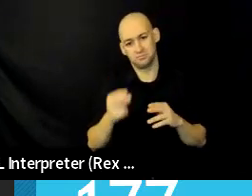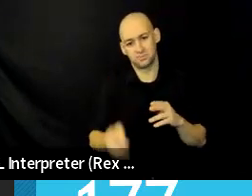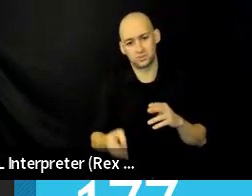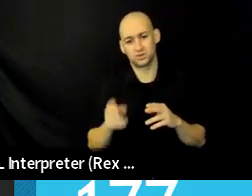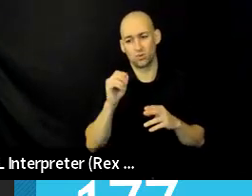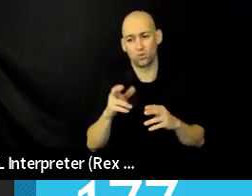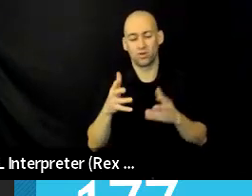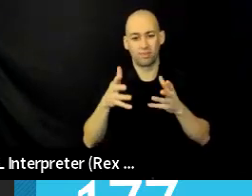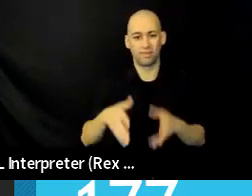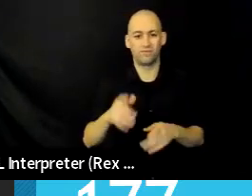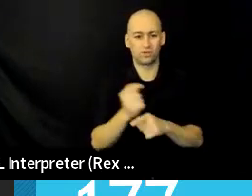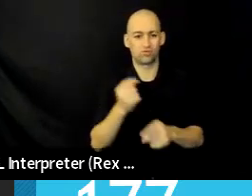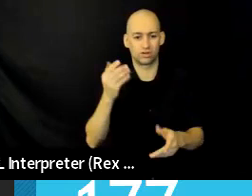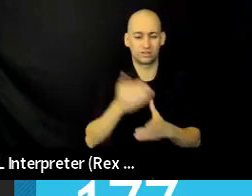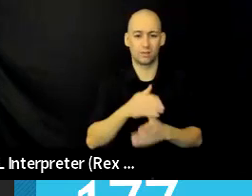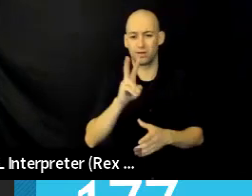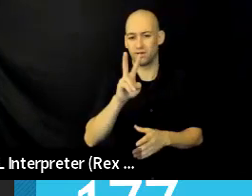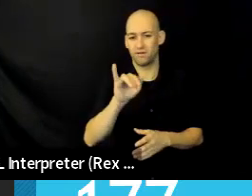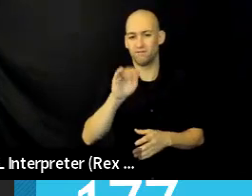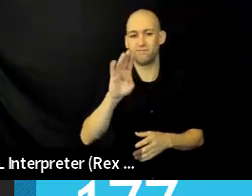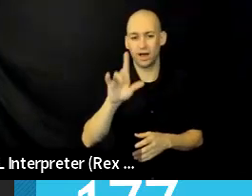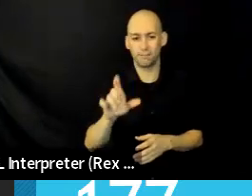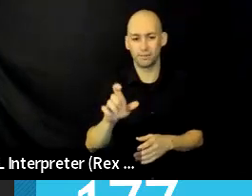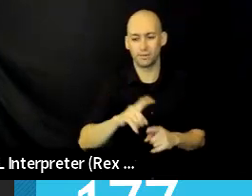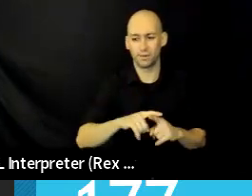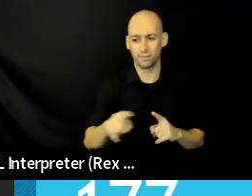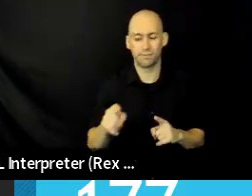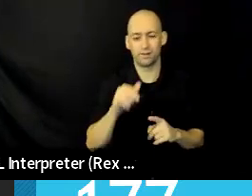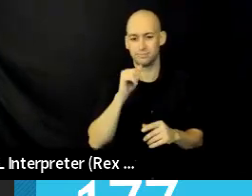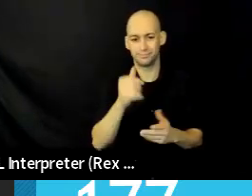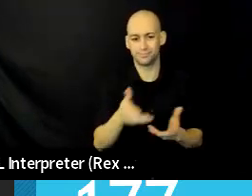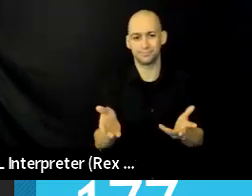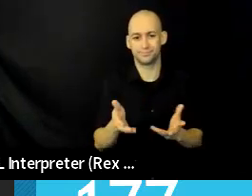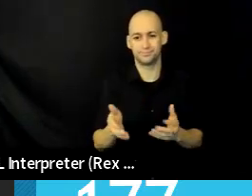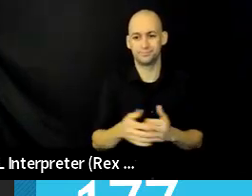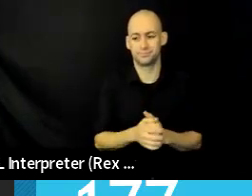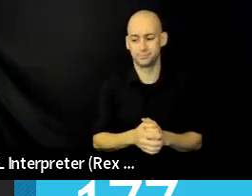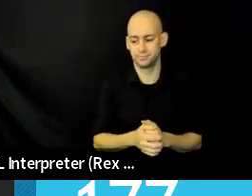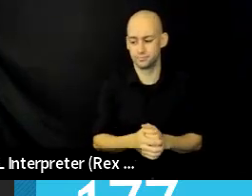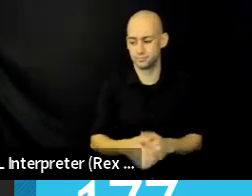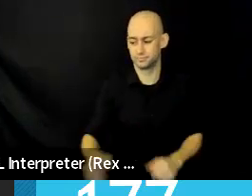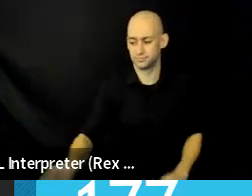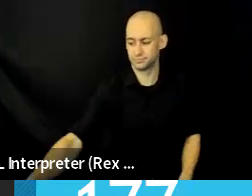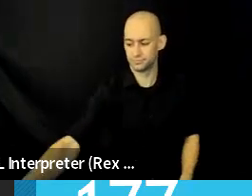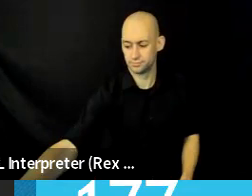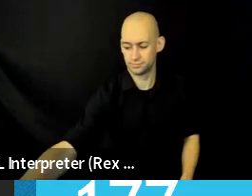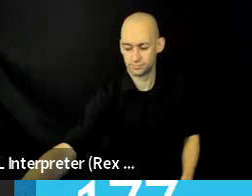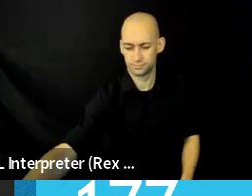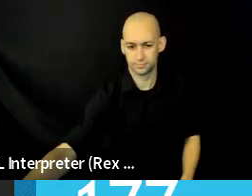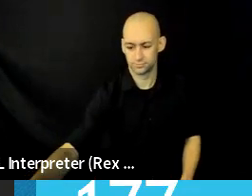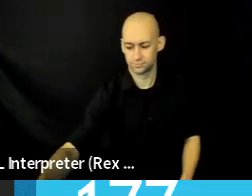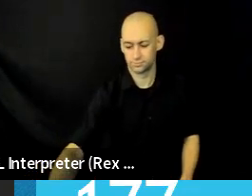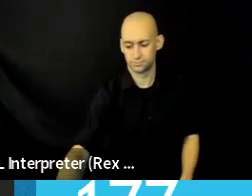leave the truck stop viable, but it is certainly not that one. We addressed the shift to the south